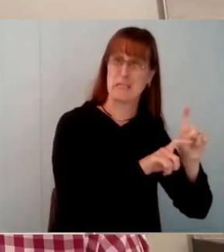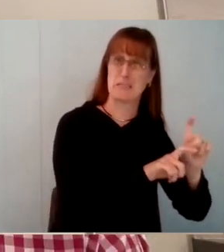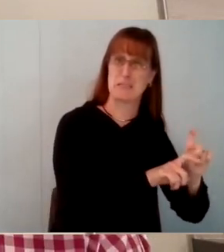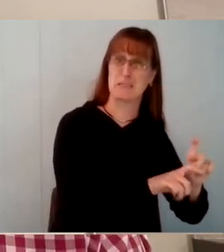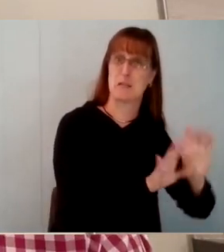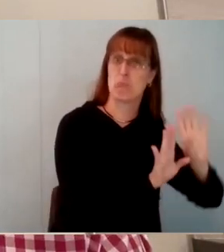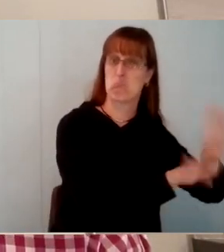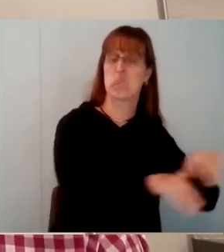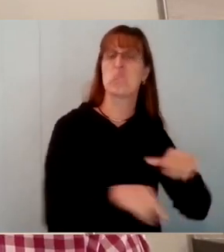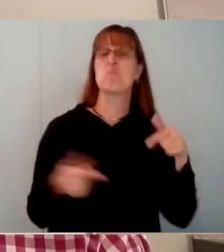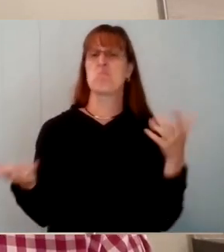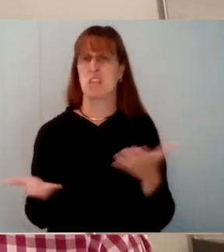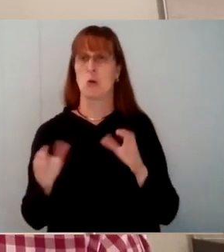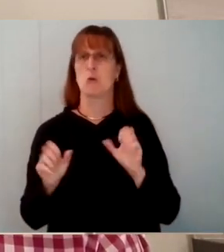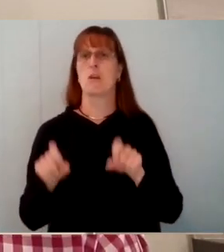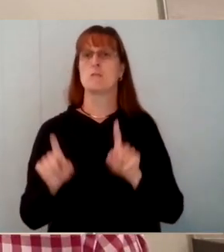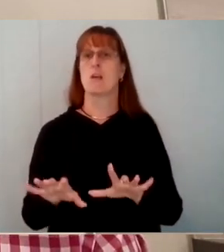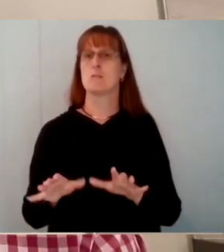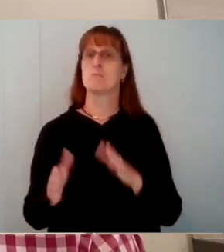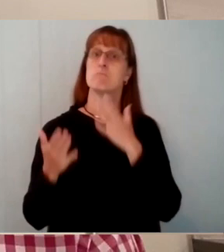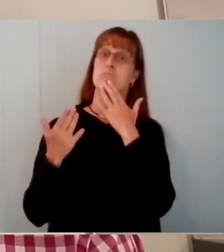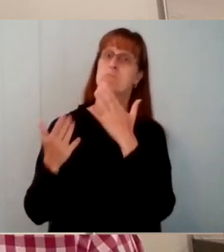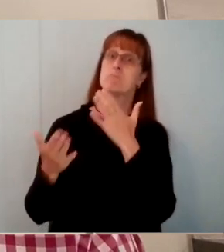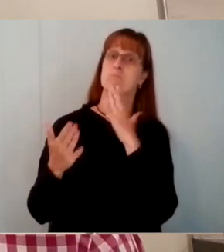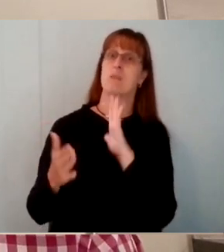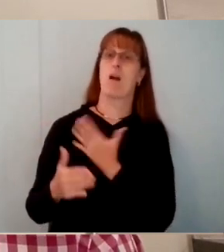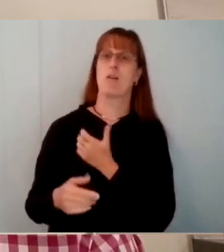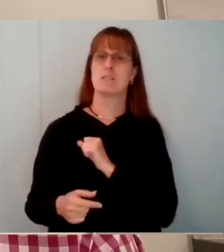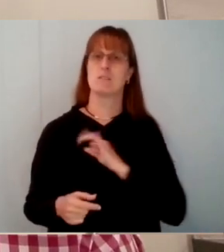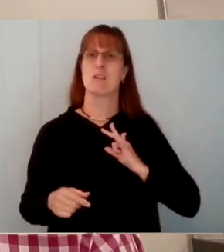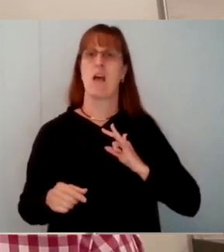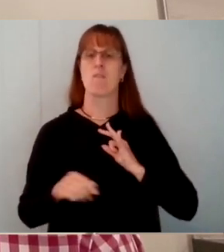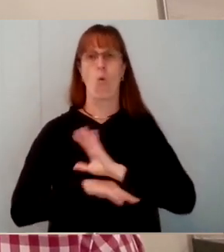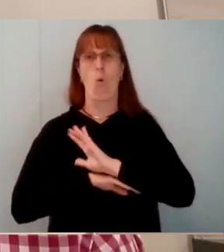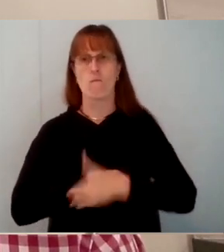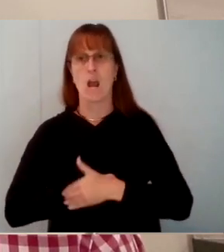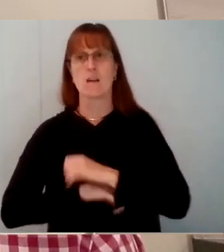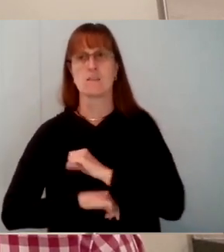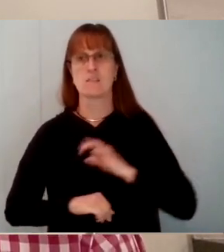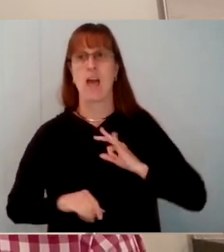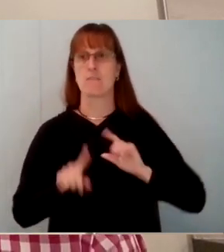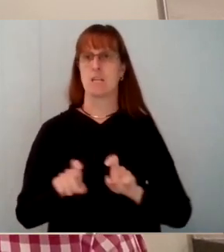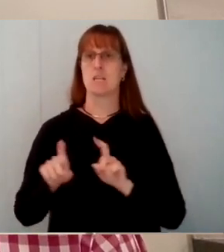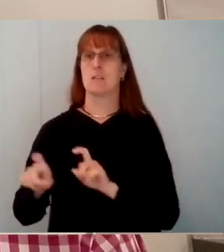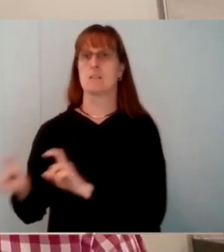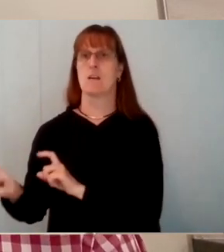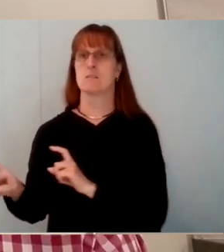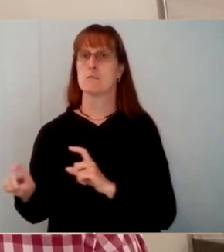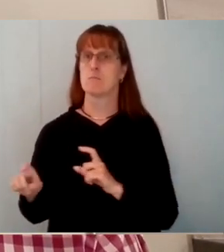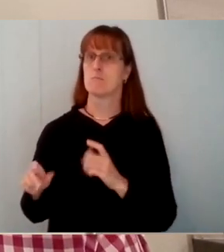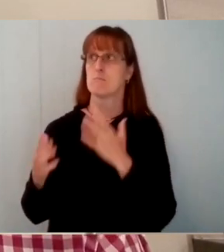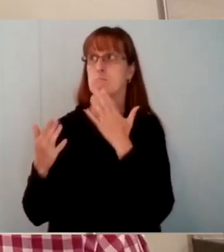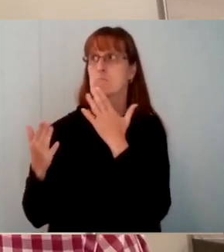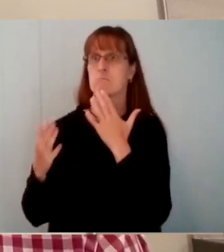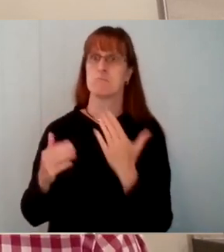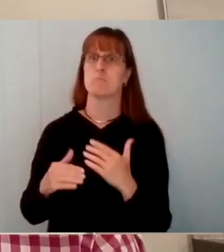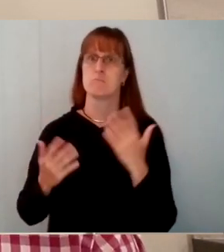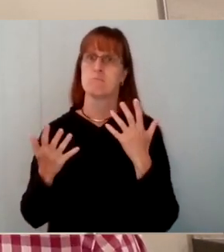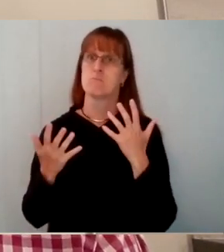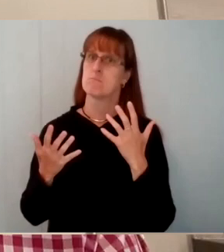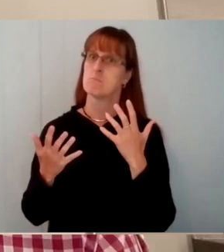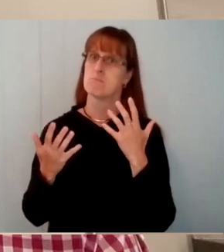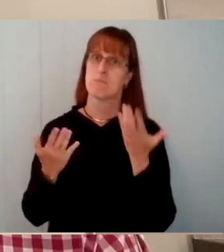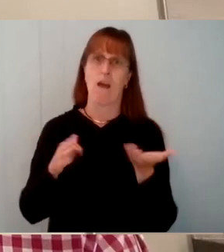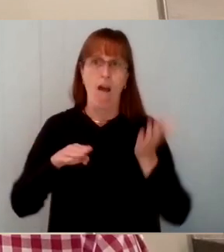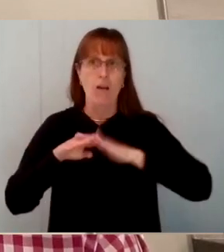who has put that all together, and we're incredibly appreciative of the hard work they're doing. And all this testing is being run at third shift, and so